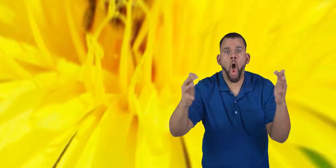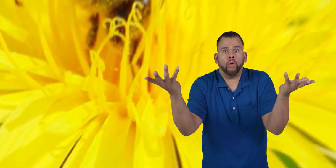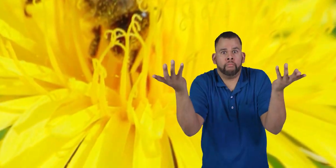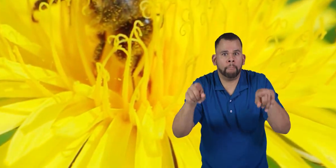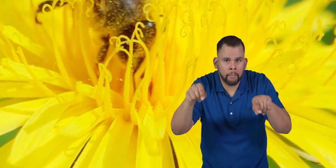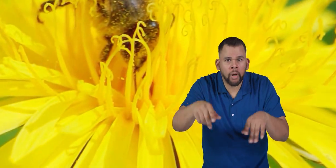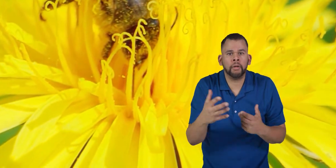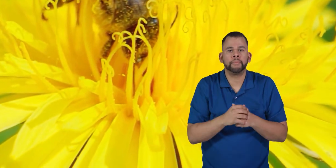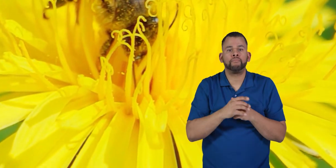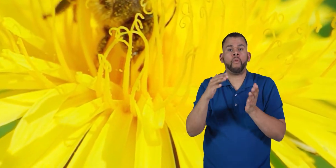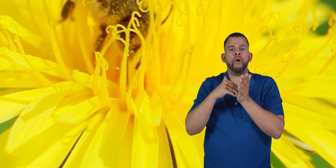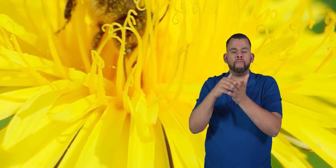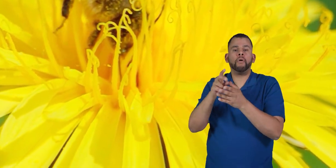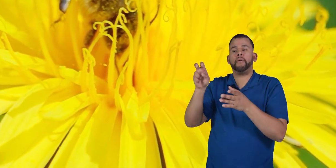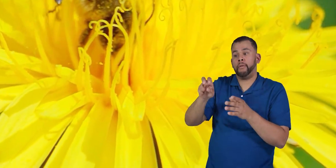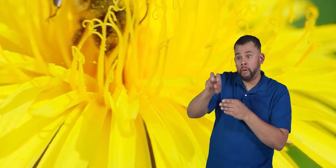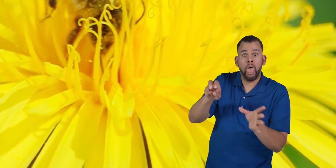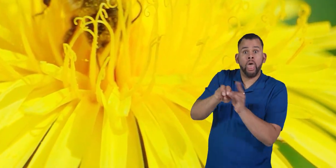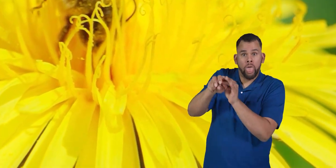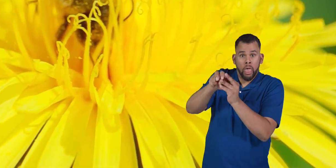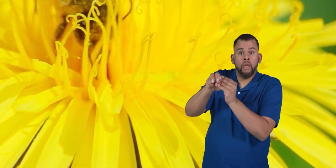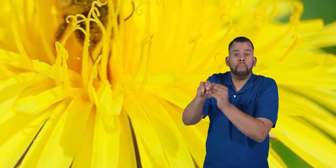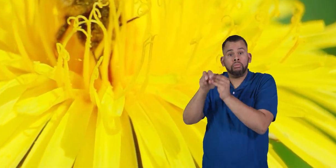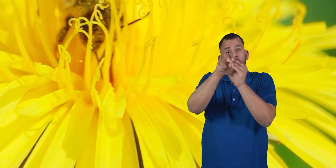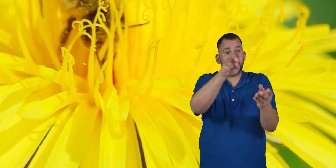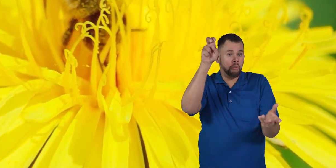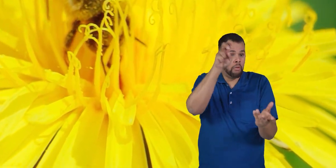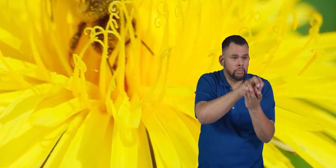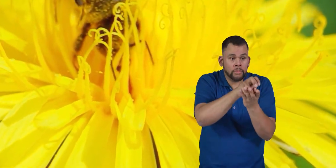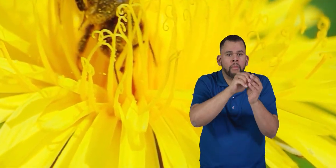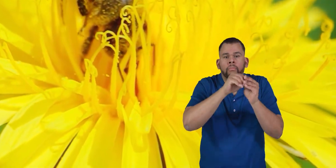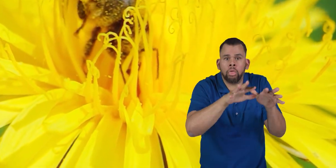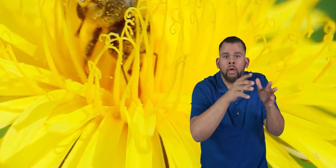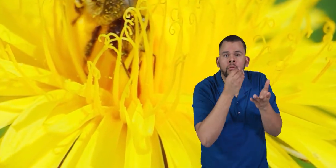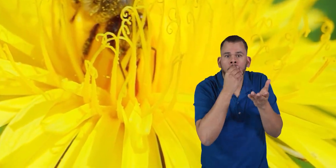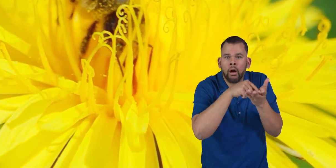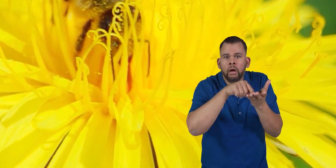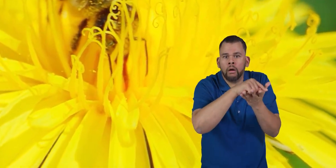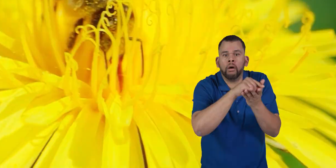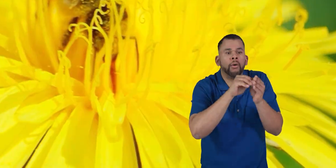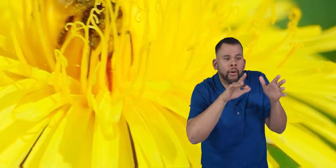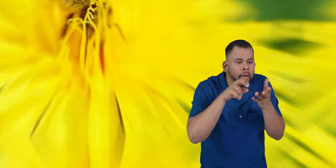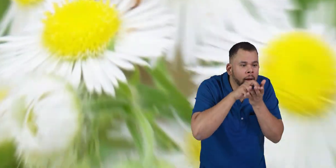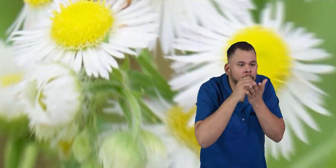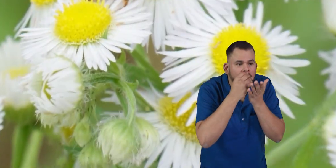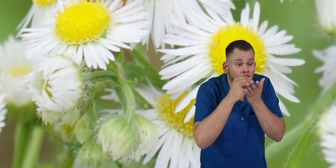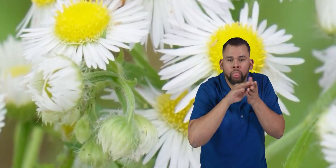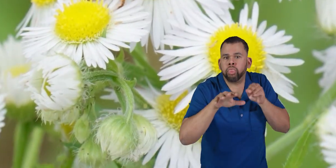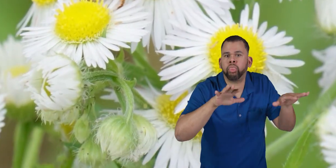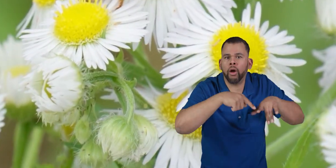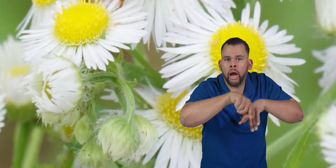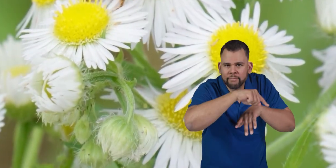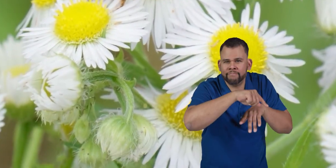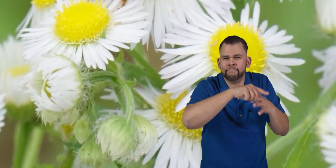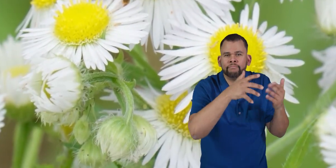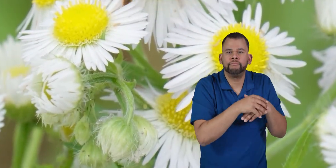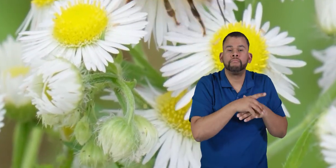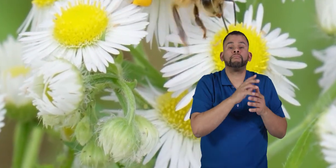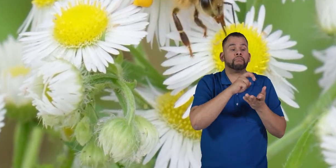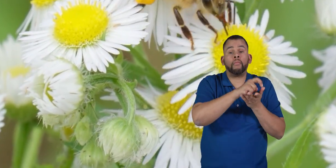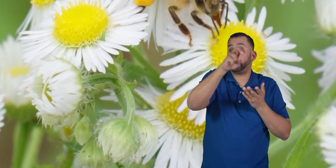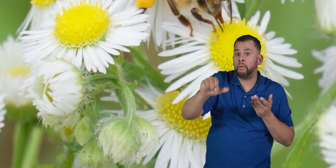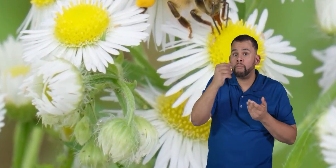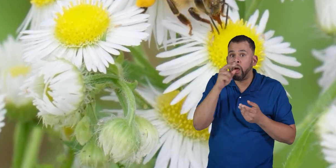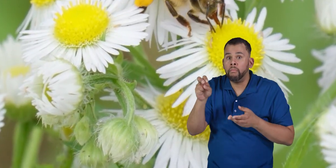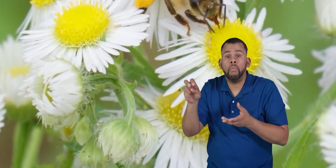pollen often sticks to their bodies while inside a flower bloom drinking or feeding on nectar then as they move